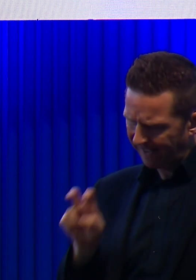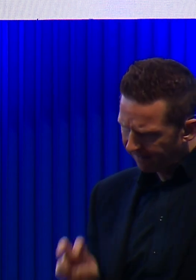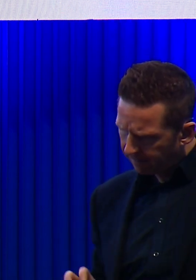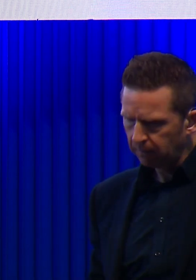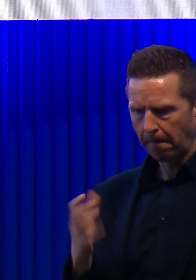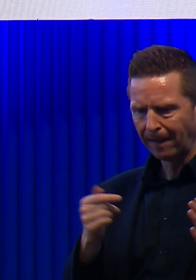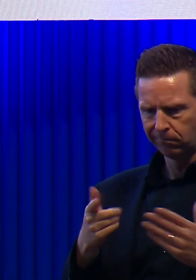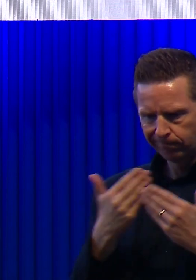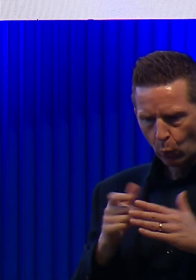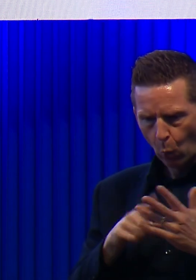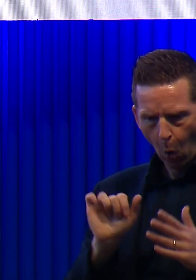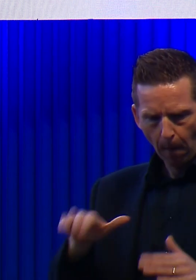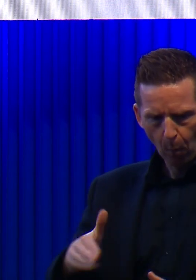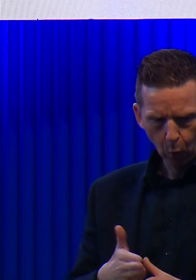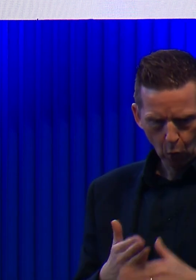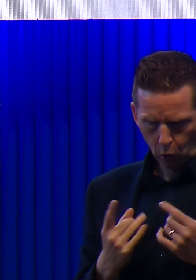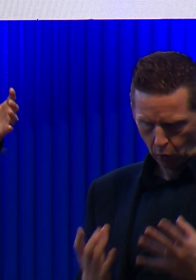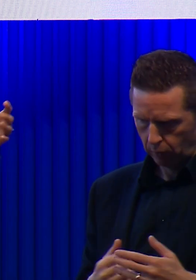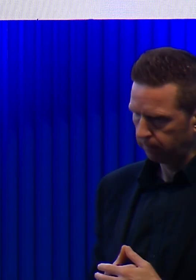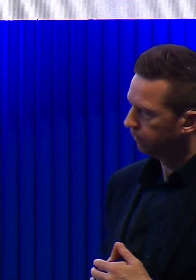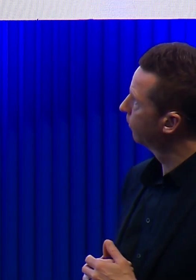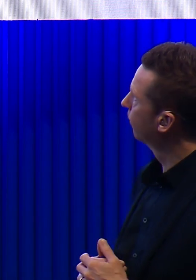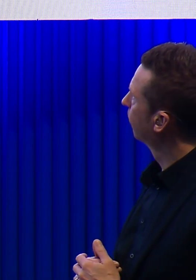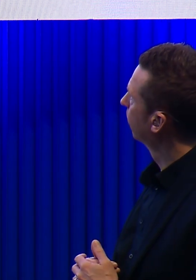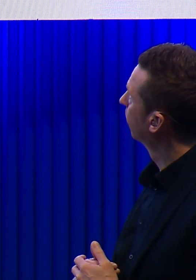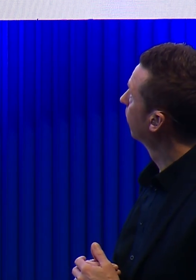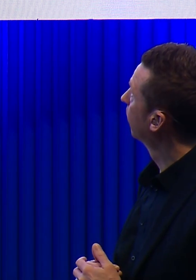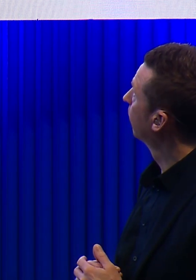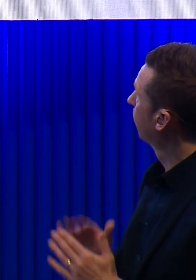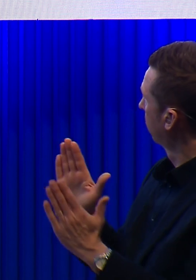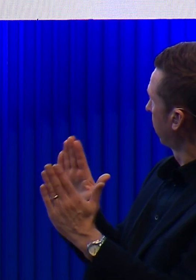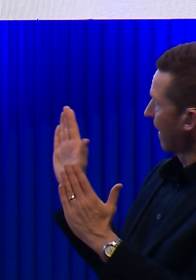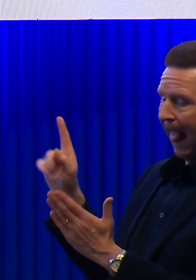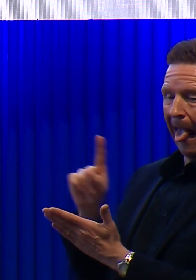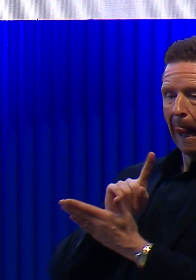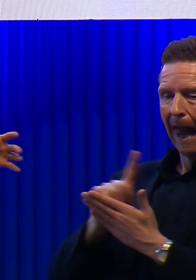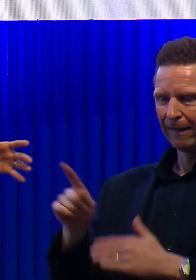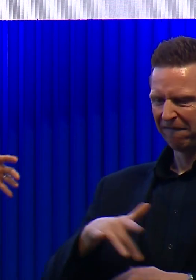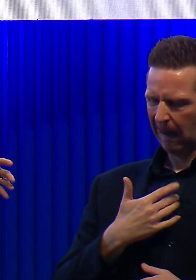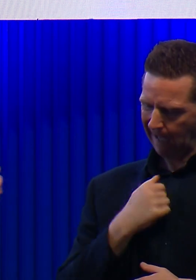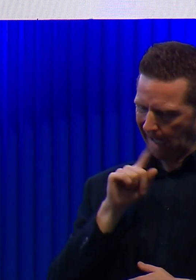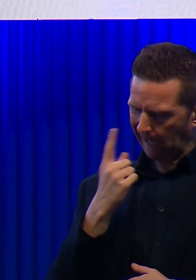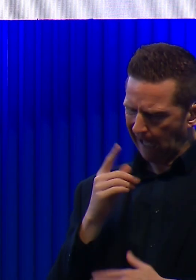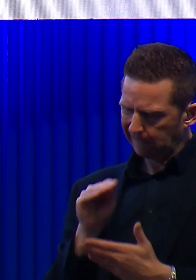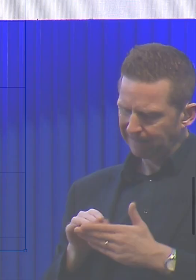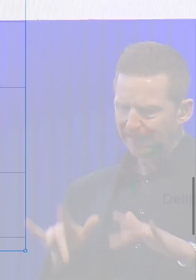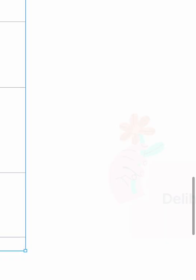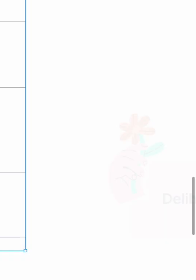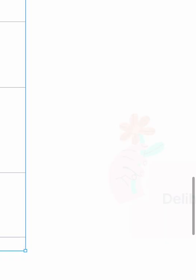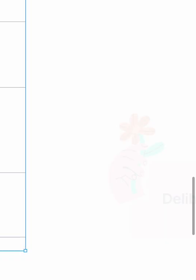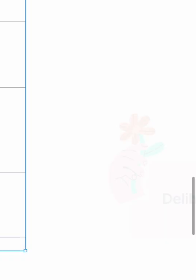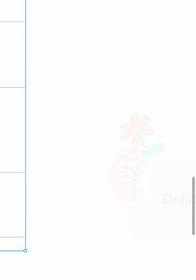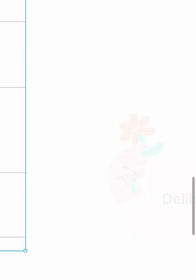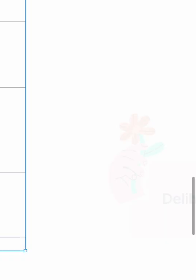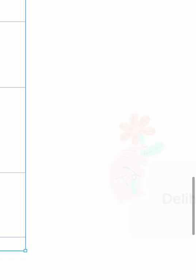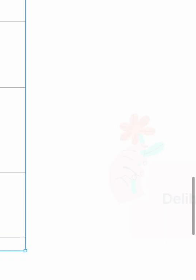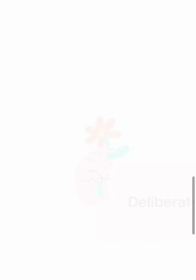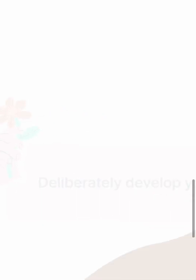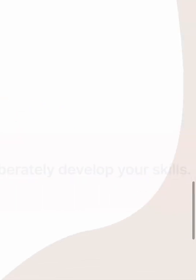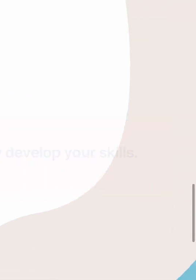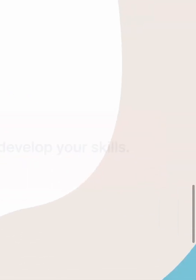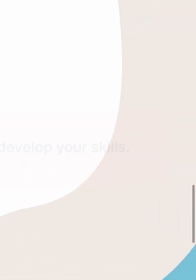do slides? Just need space. Okay, so let's talk about structuring your growth. And you can look